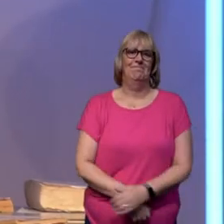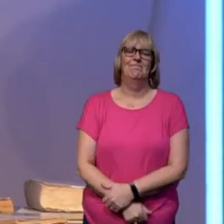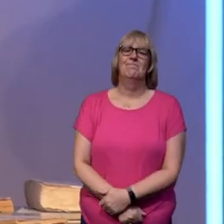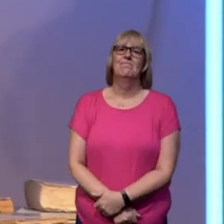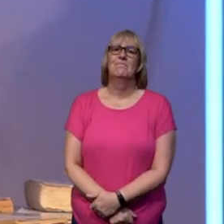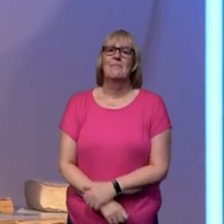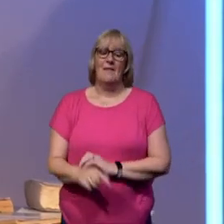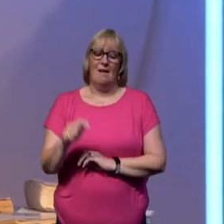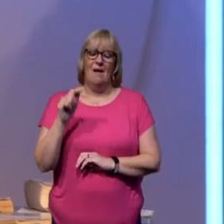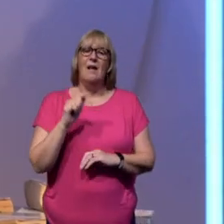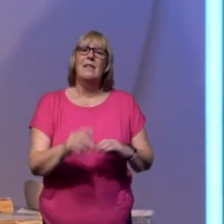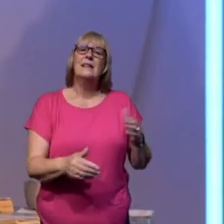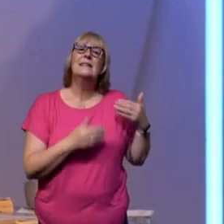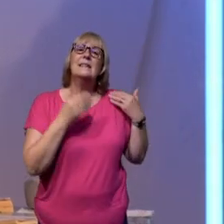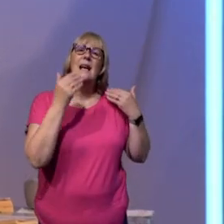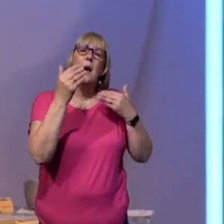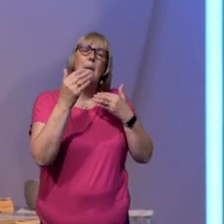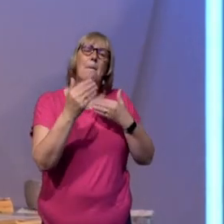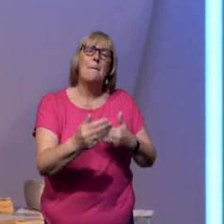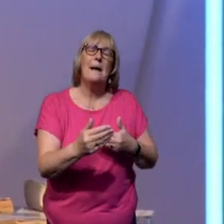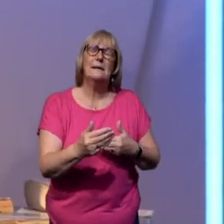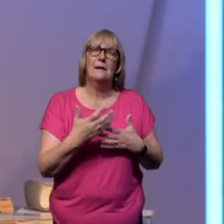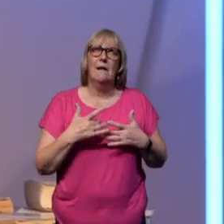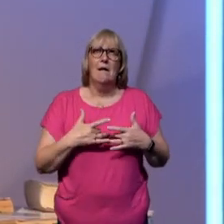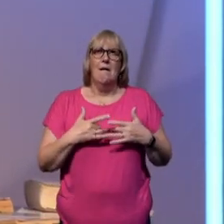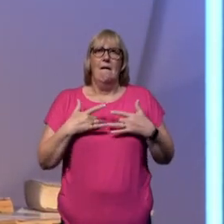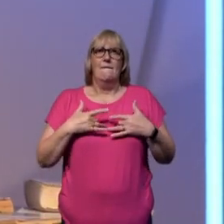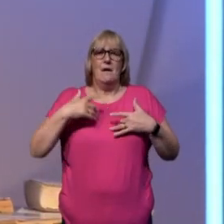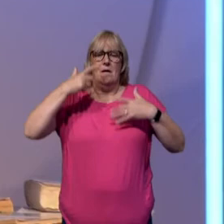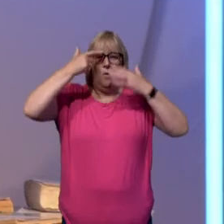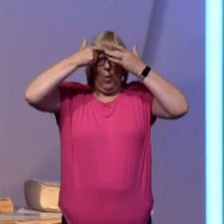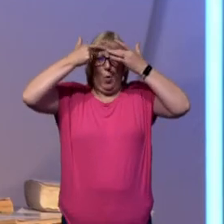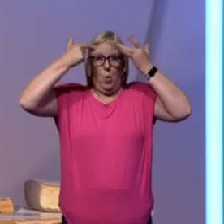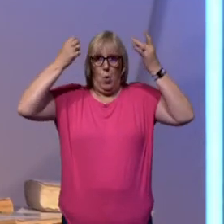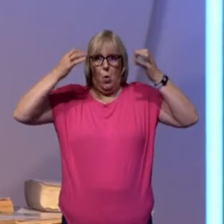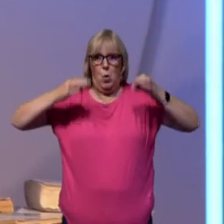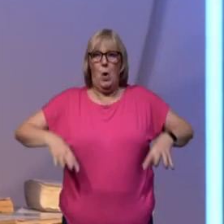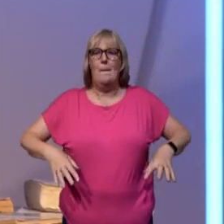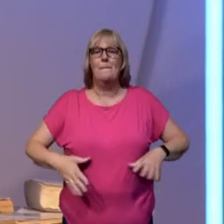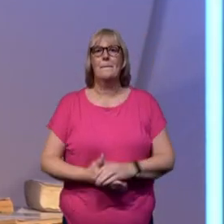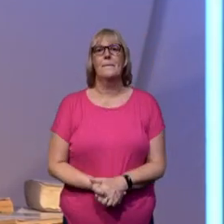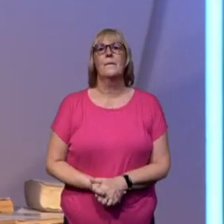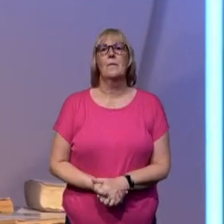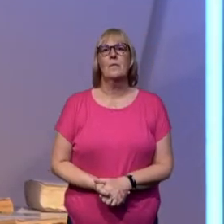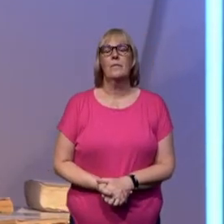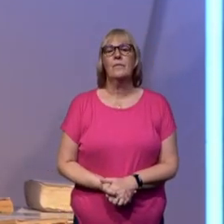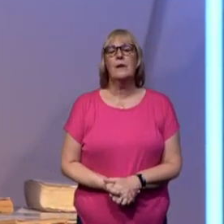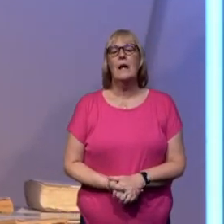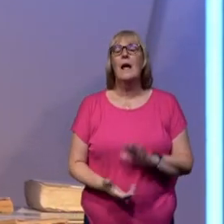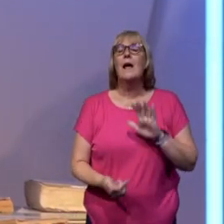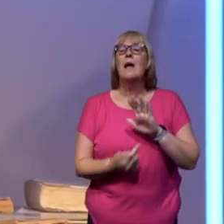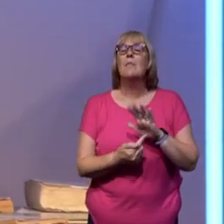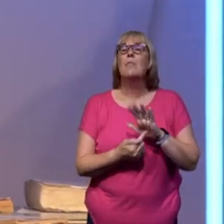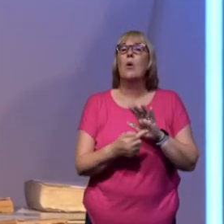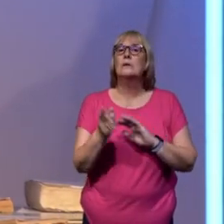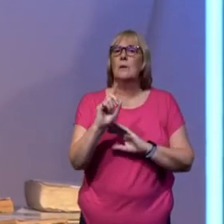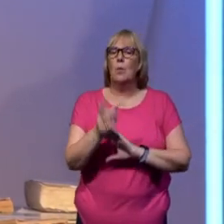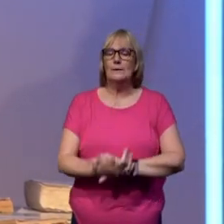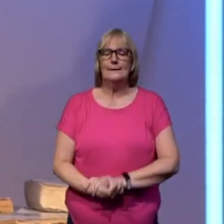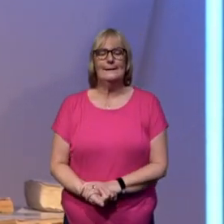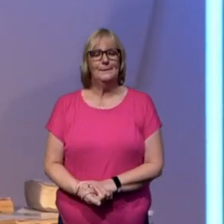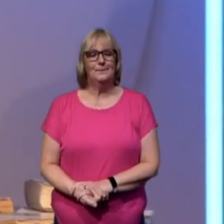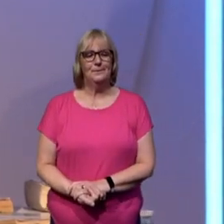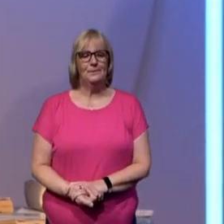has always really made me sweat. It's searing. Now, what's interesting about this passage, do you jot this down, brothers and sisters, is, now this is